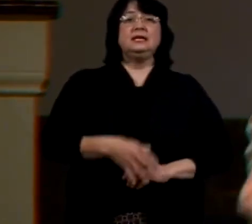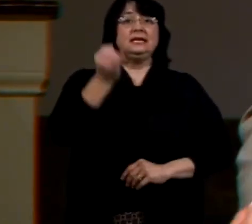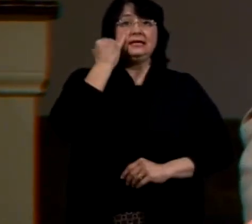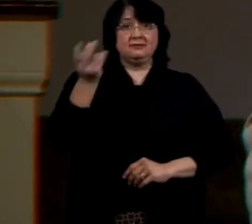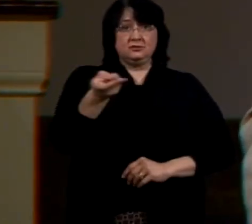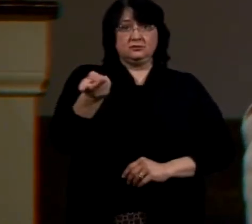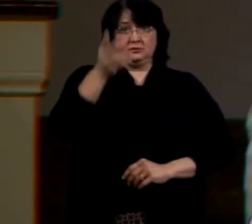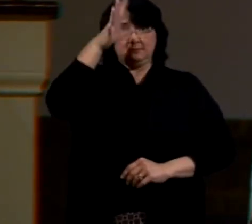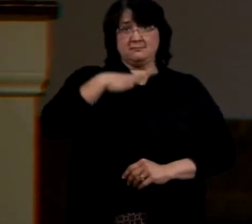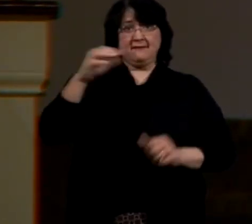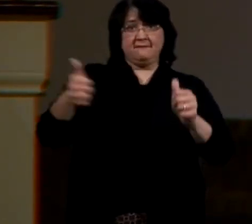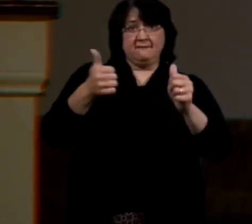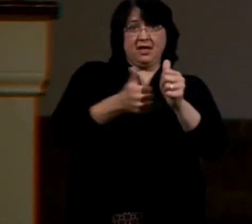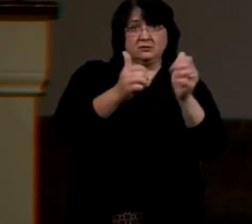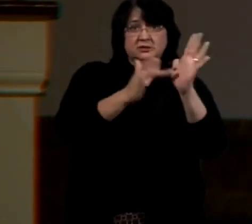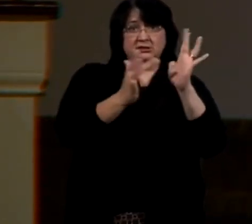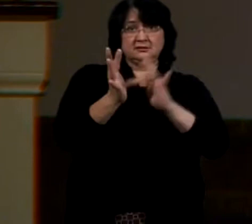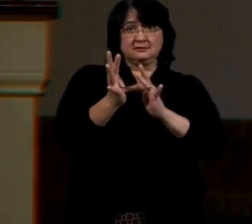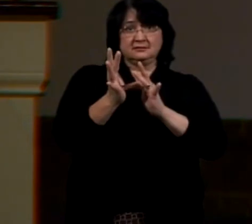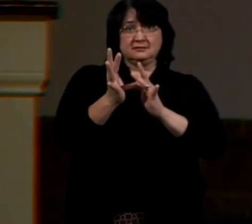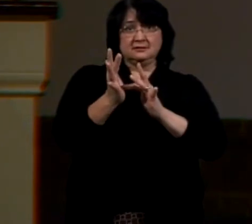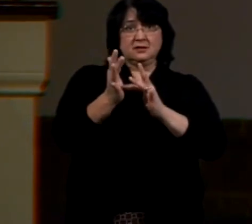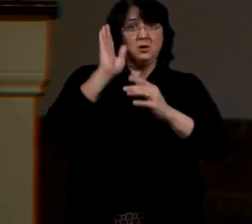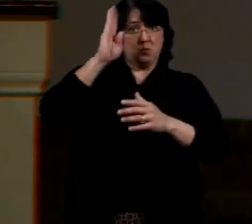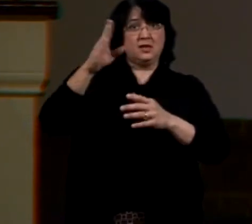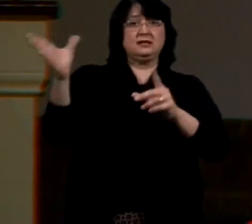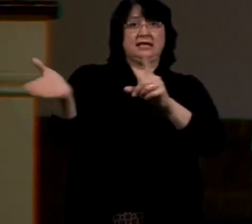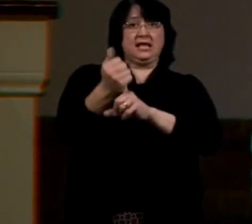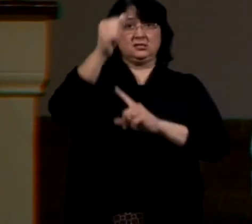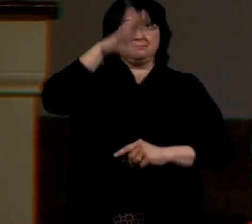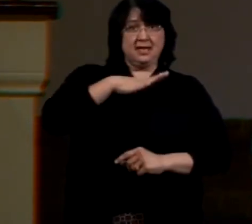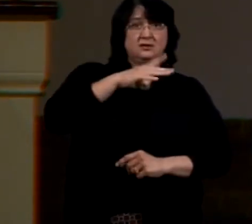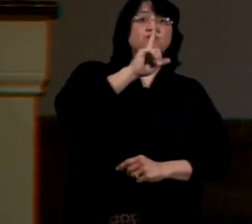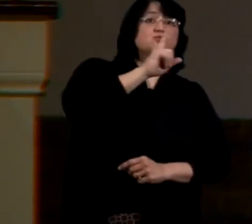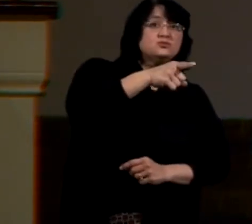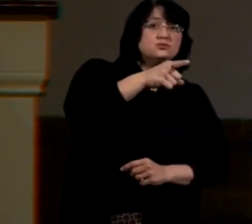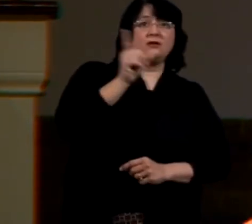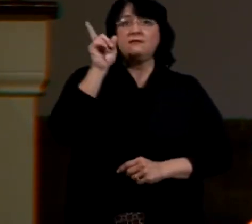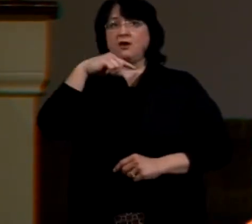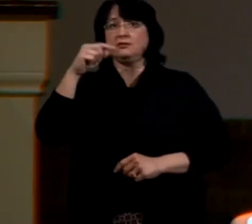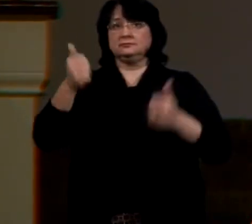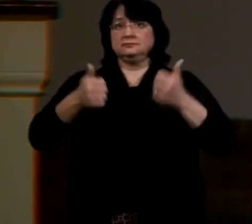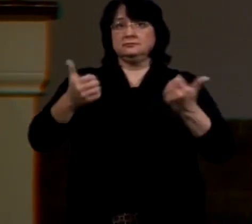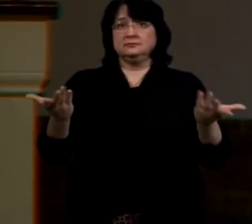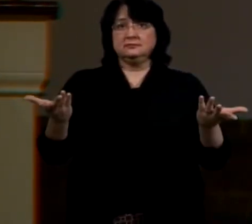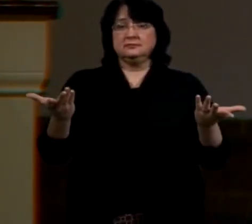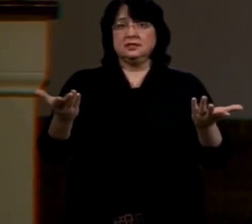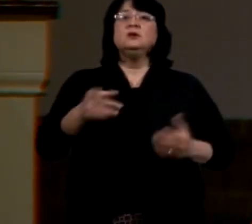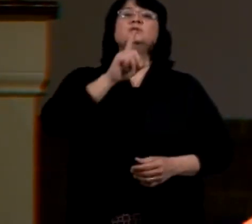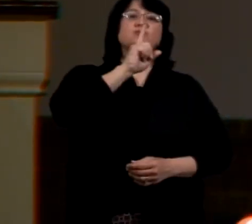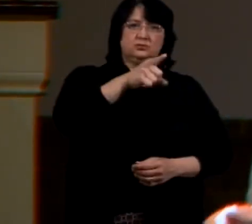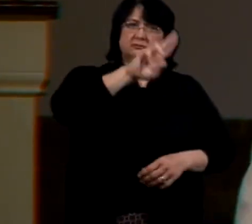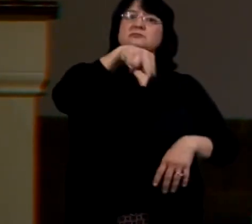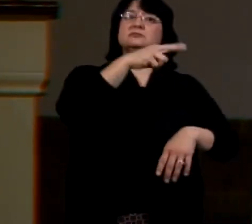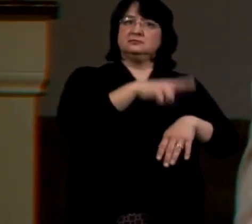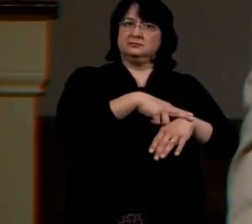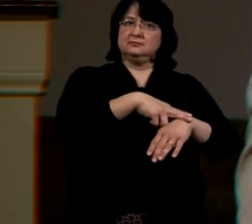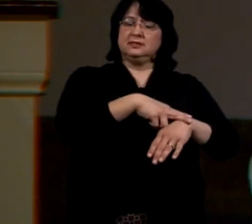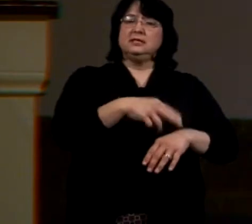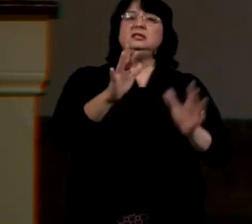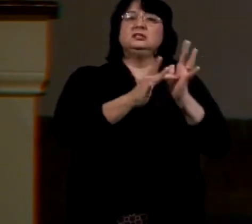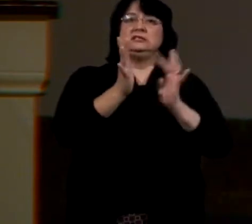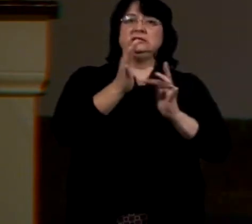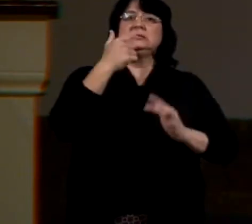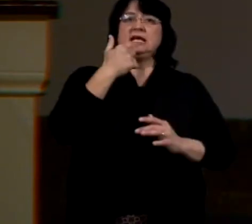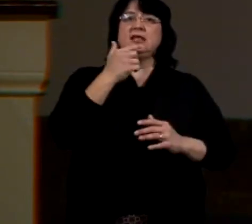men follow Jesus, would they catch men, true or false? Obviously, the answer is true. Jesus said